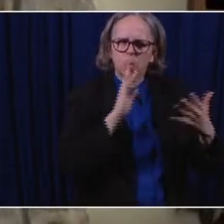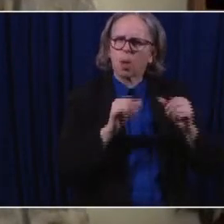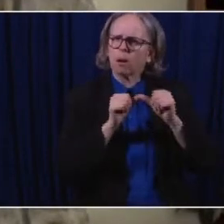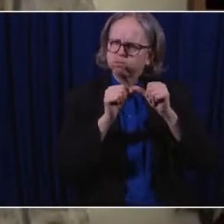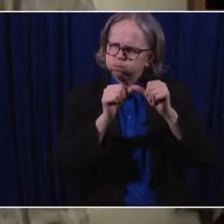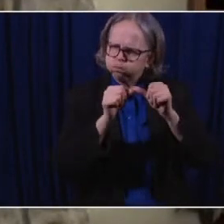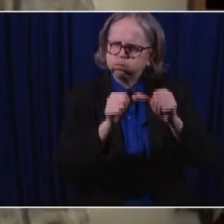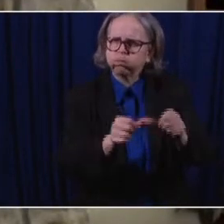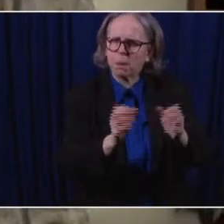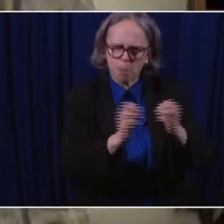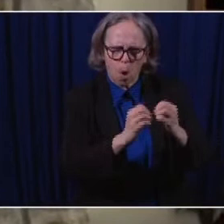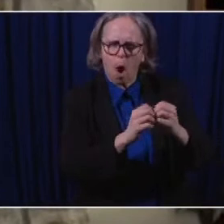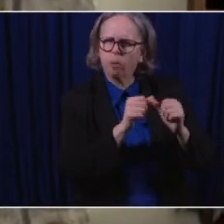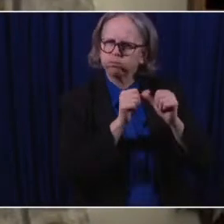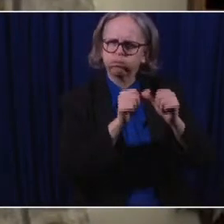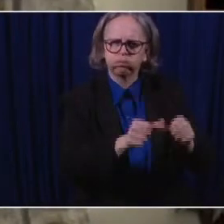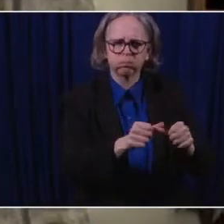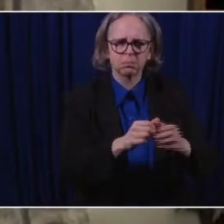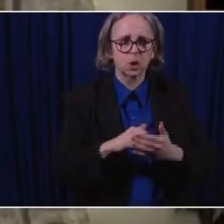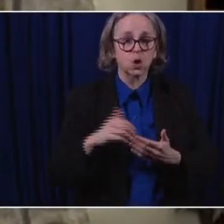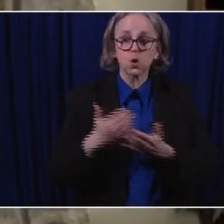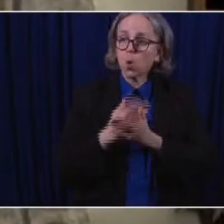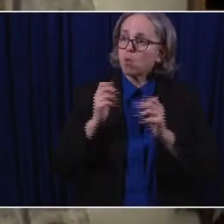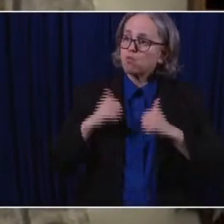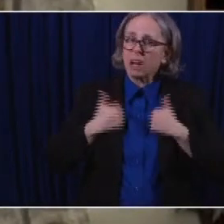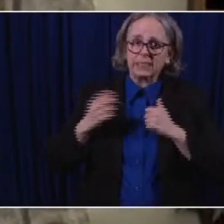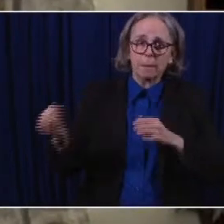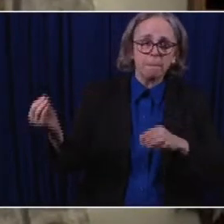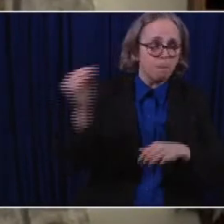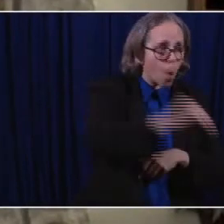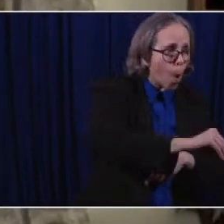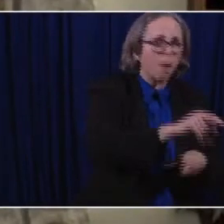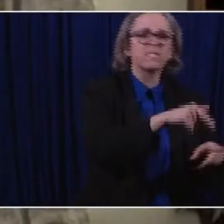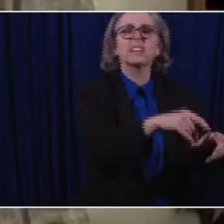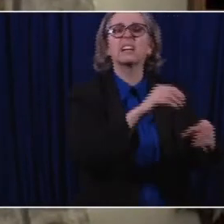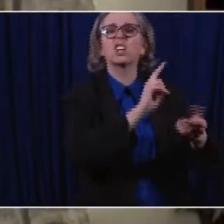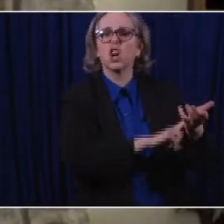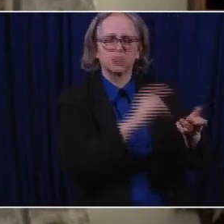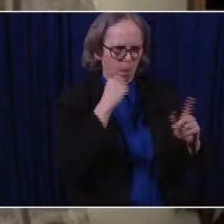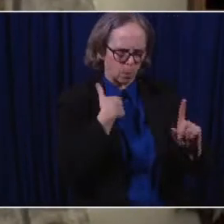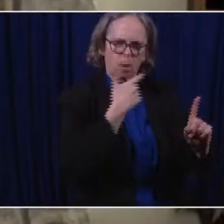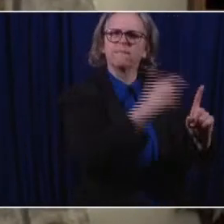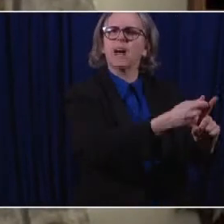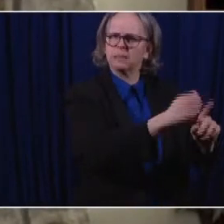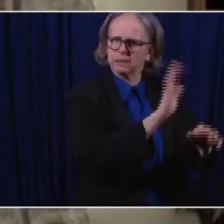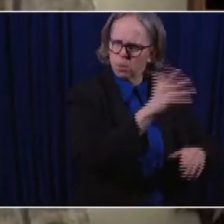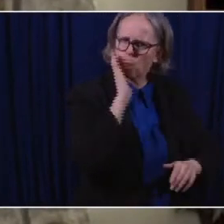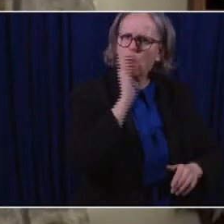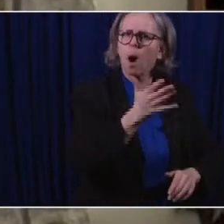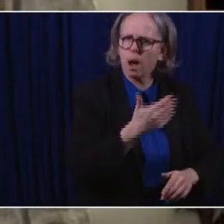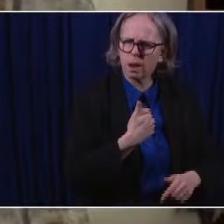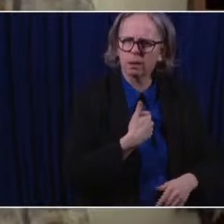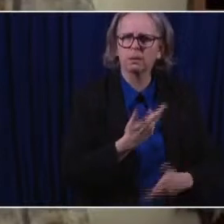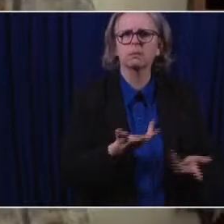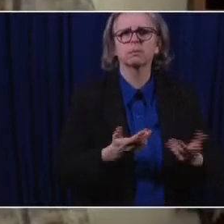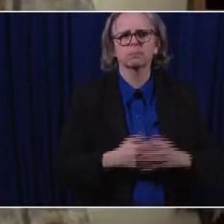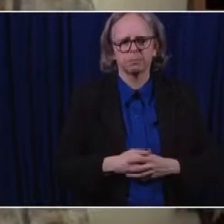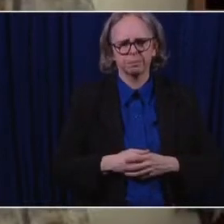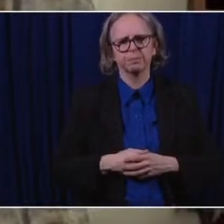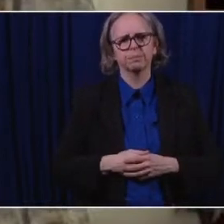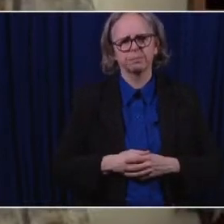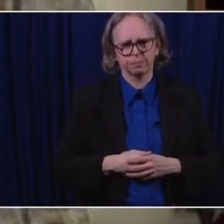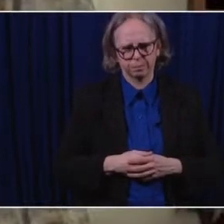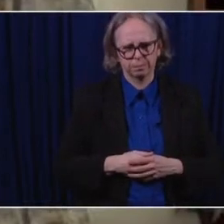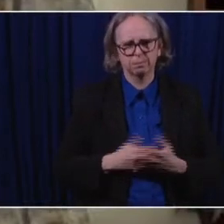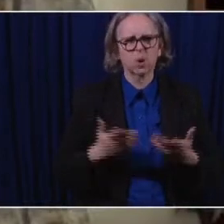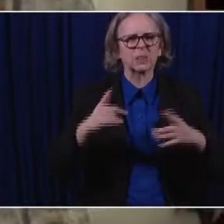into those nursing homes and new people going into the assisted living. But in addition to that, we also are